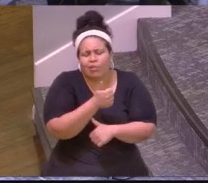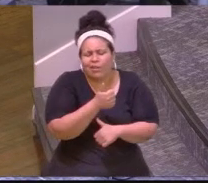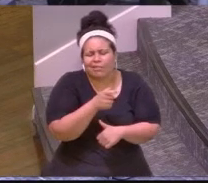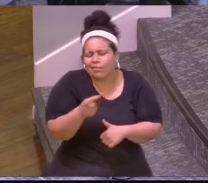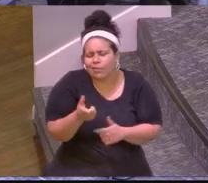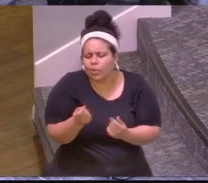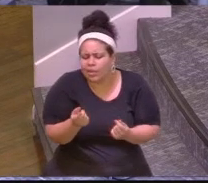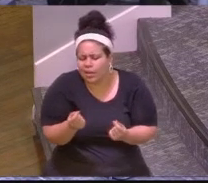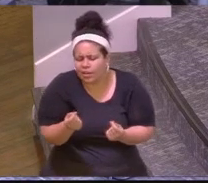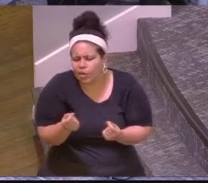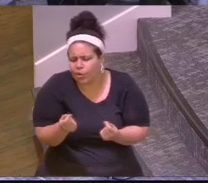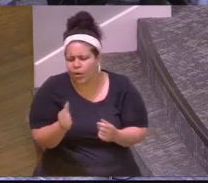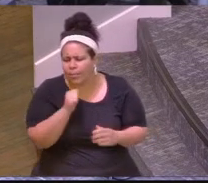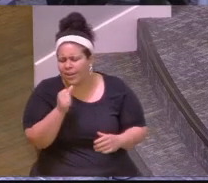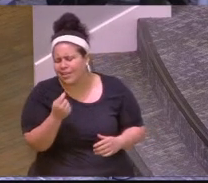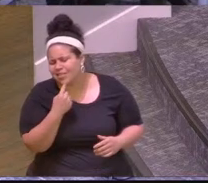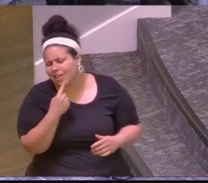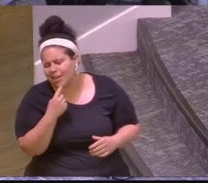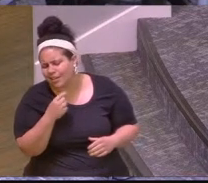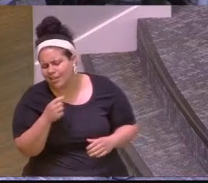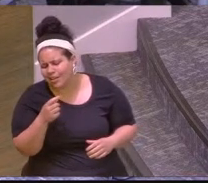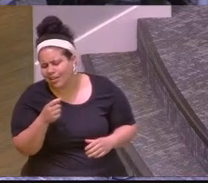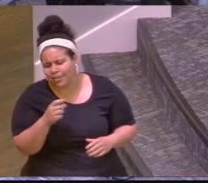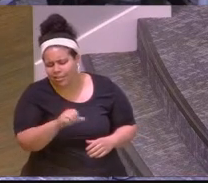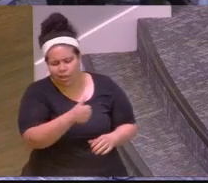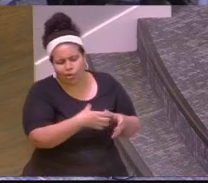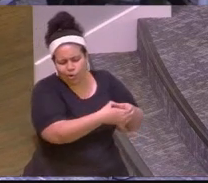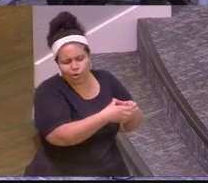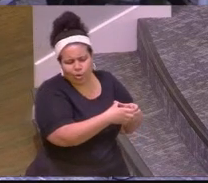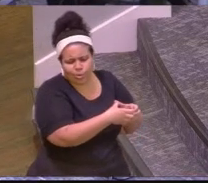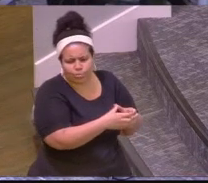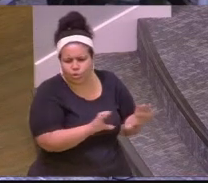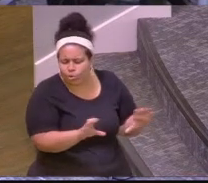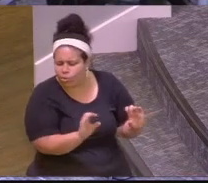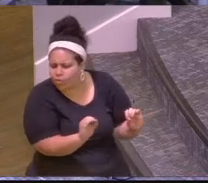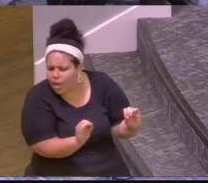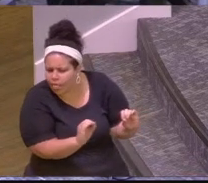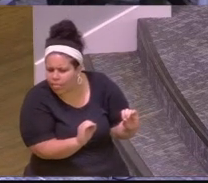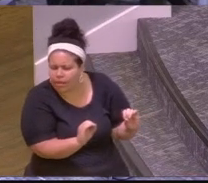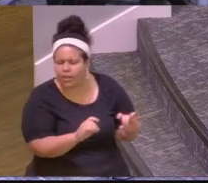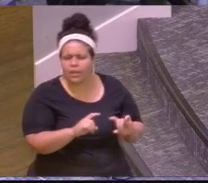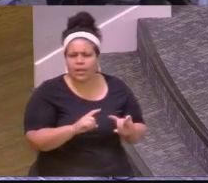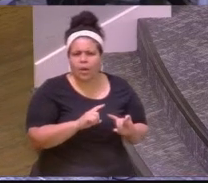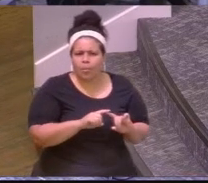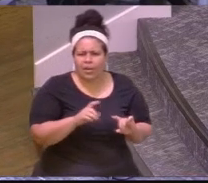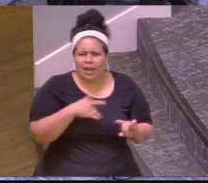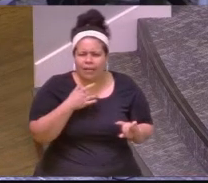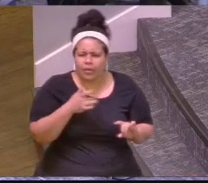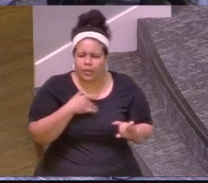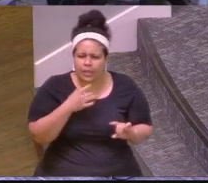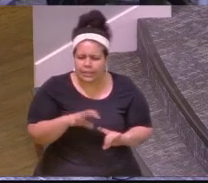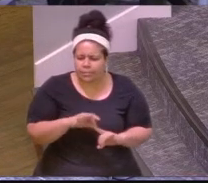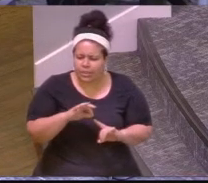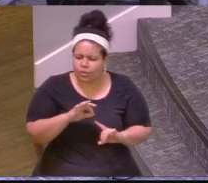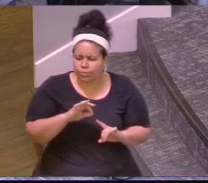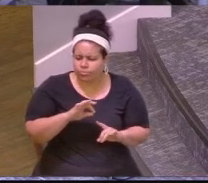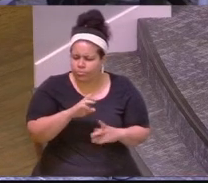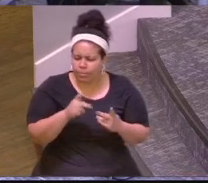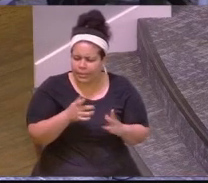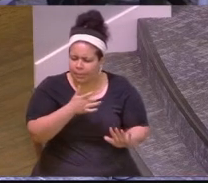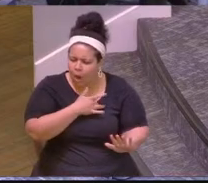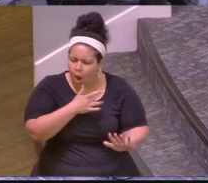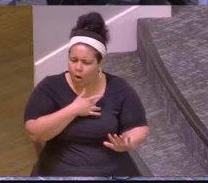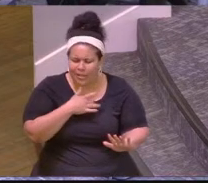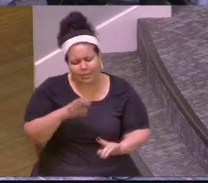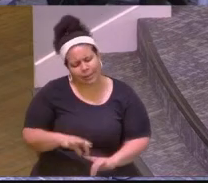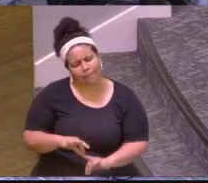discounting all of the other groups, but I just feel an affinity for that space because it's a special space